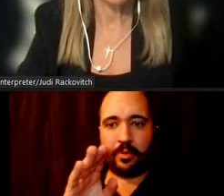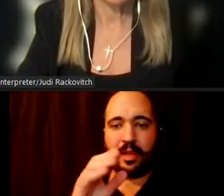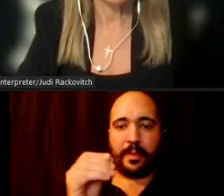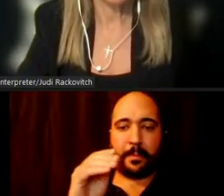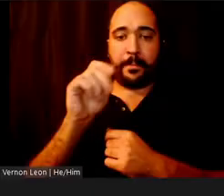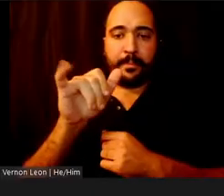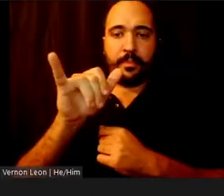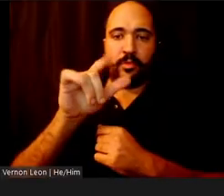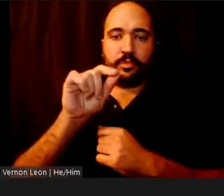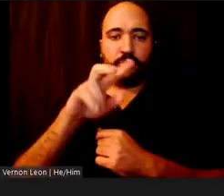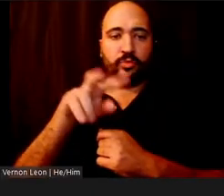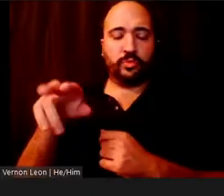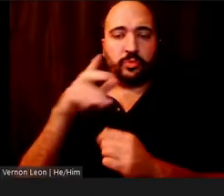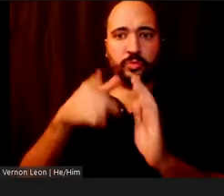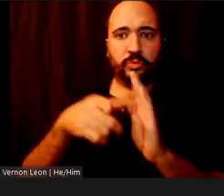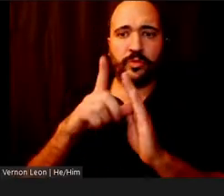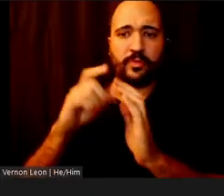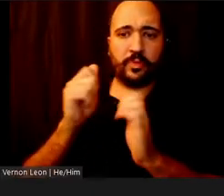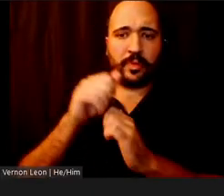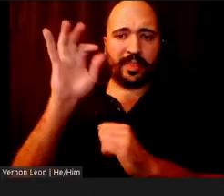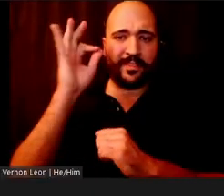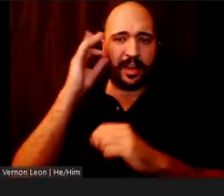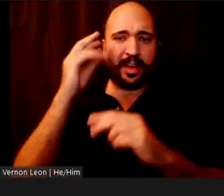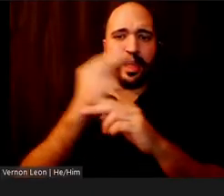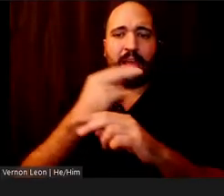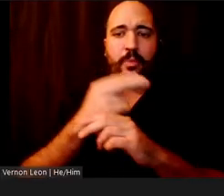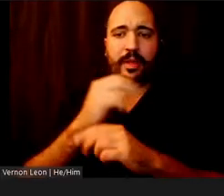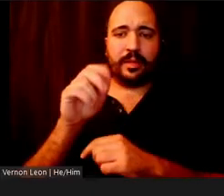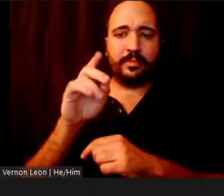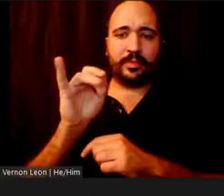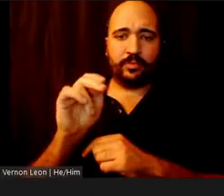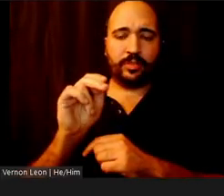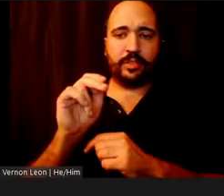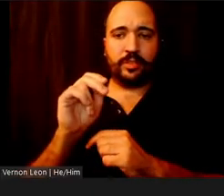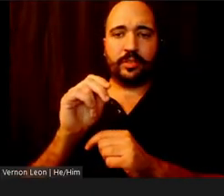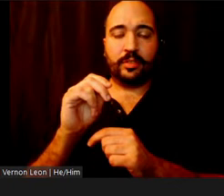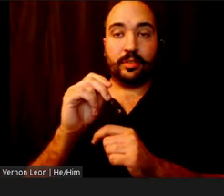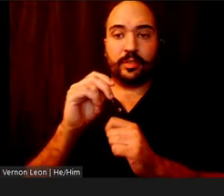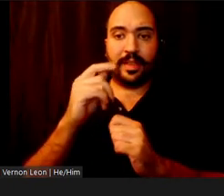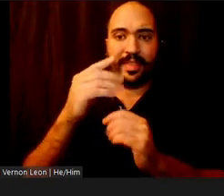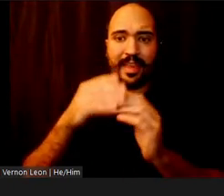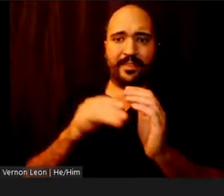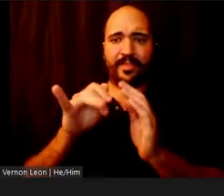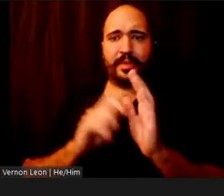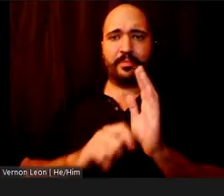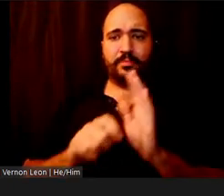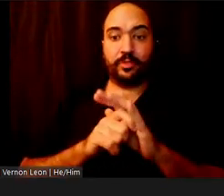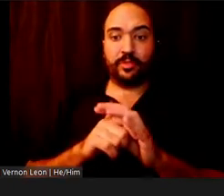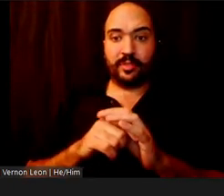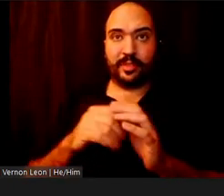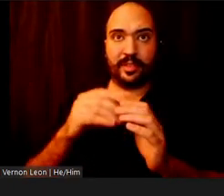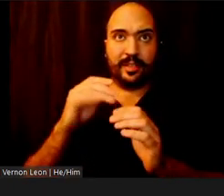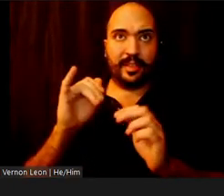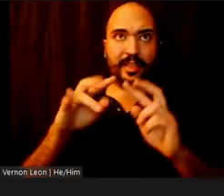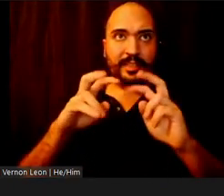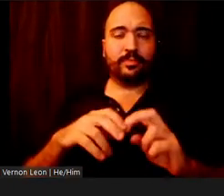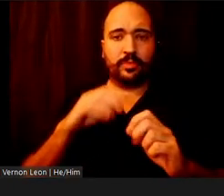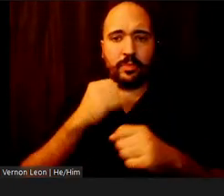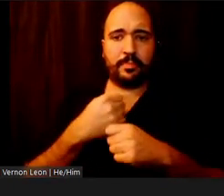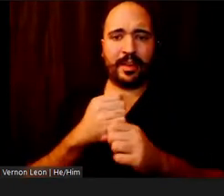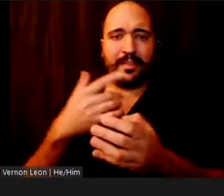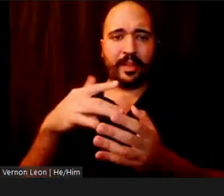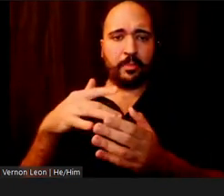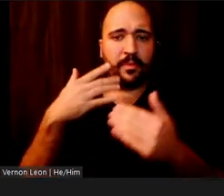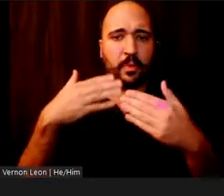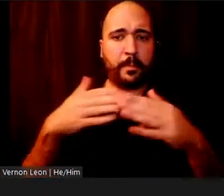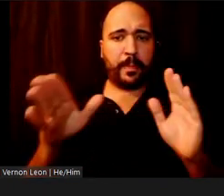review with Federal Highway Administration of the document itself, and at the end of that period, the environmental assessment will be made available for public comment.